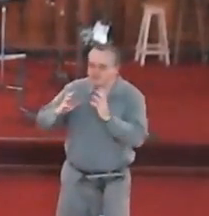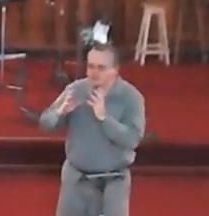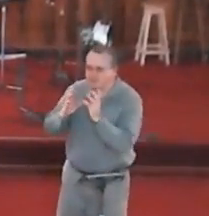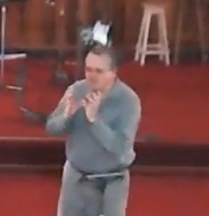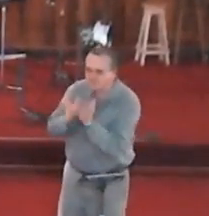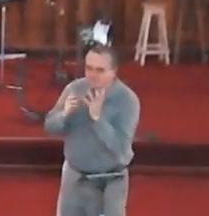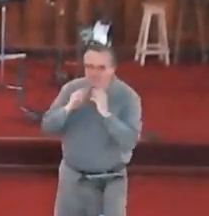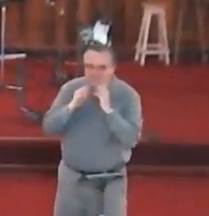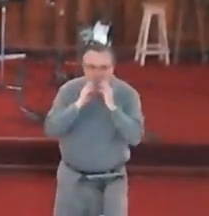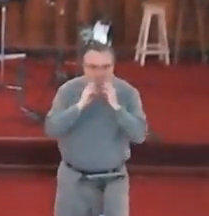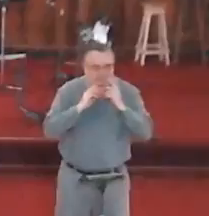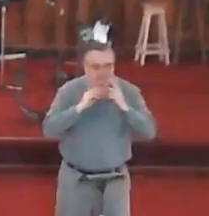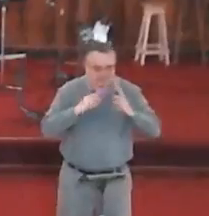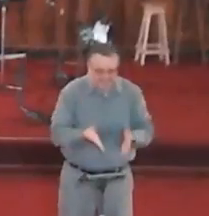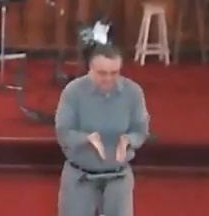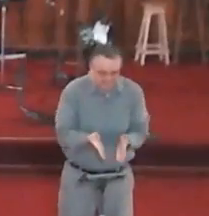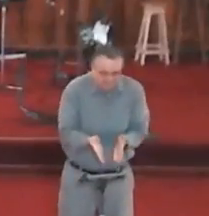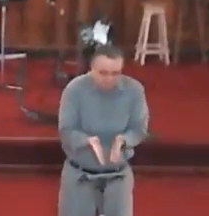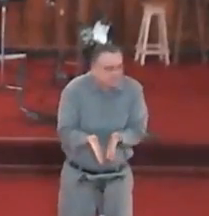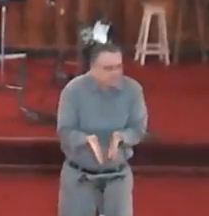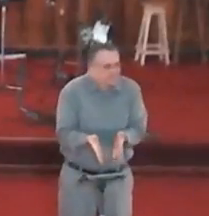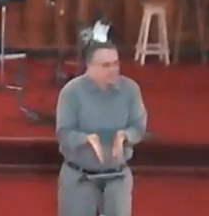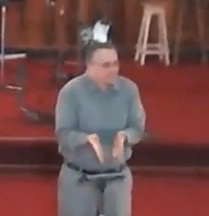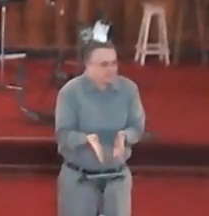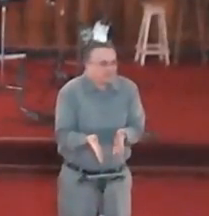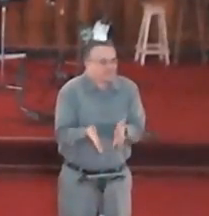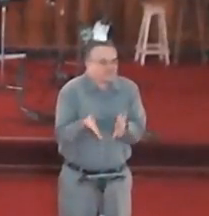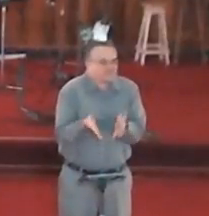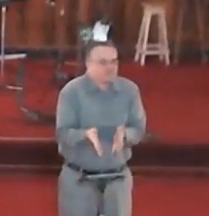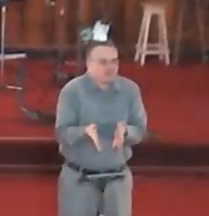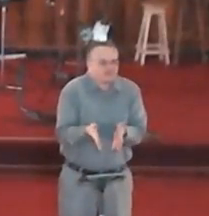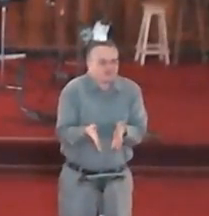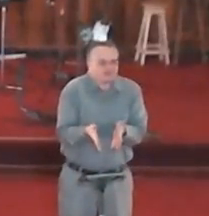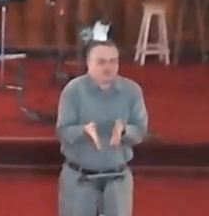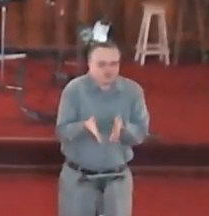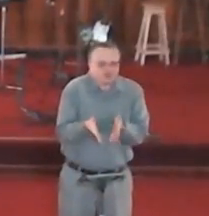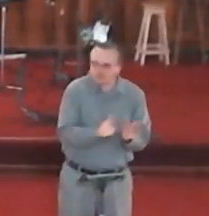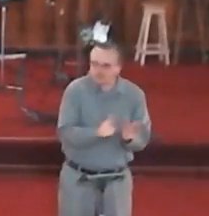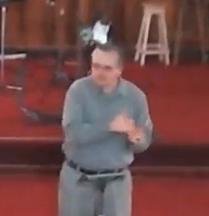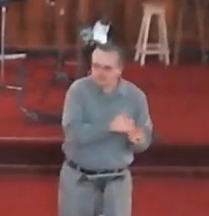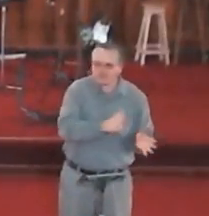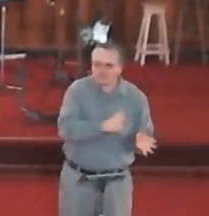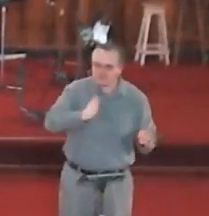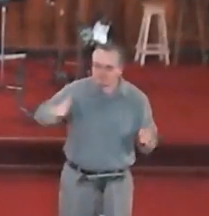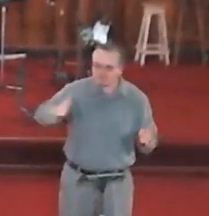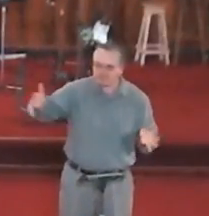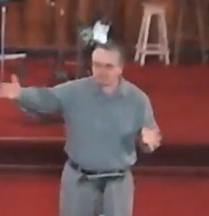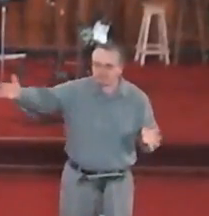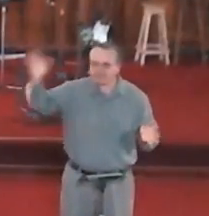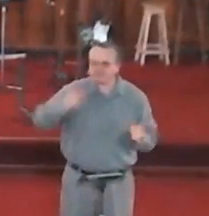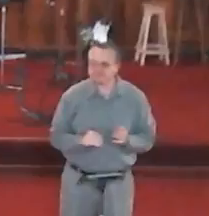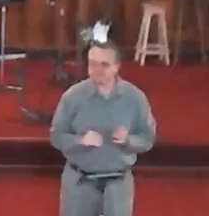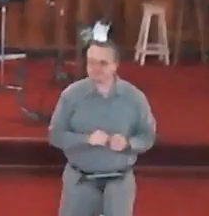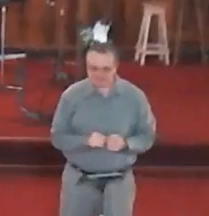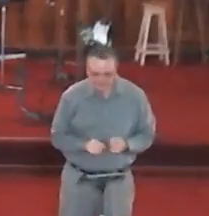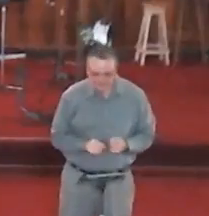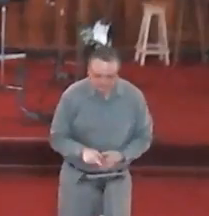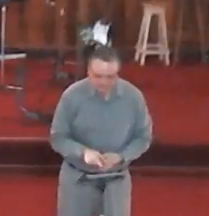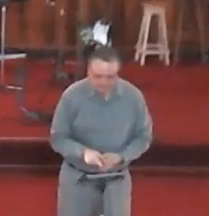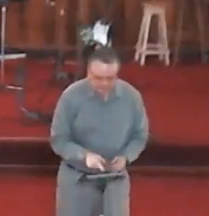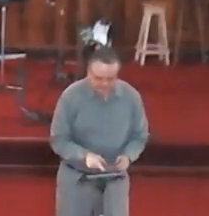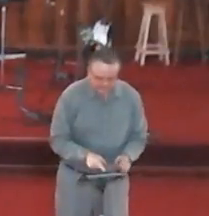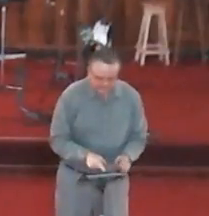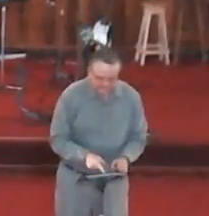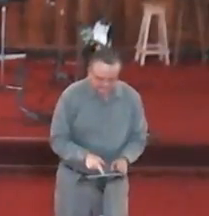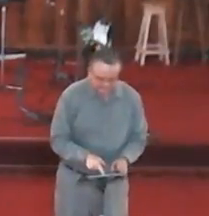de consolación, esta es la única vez en la Biblia que se llama a este hombre José. Todas las demás se dice Bernabé. This verse is the only place